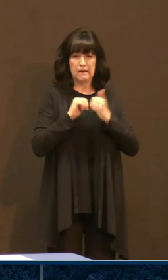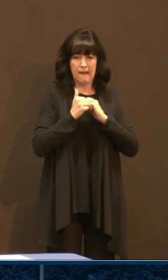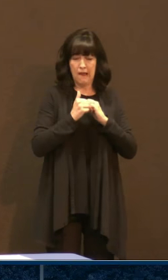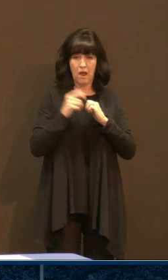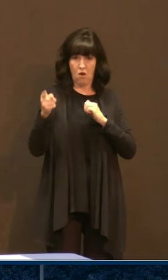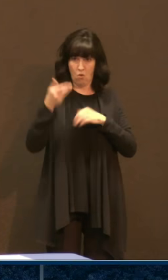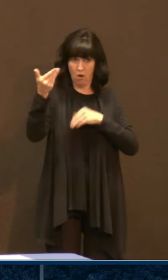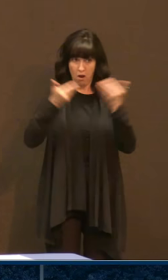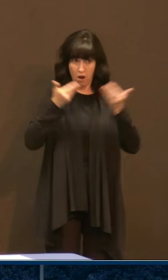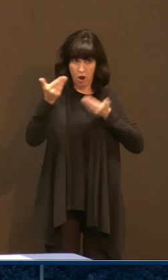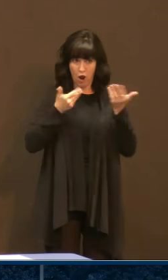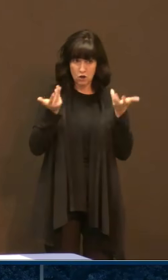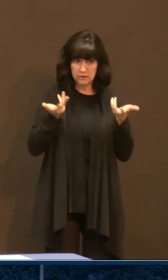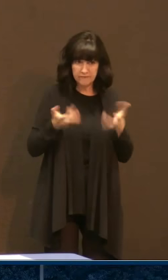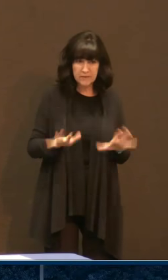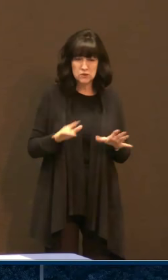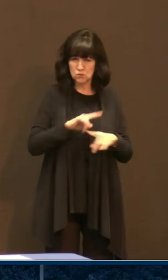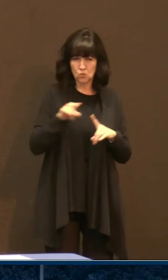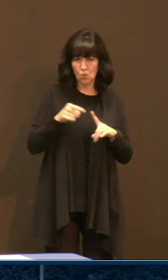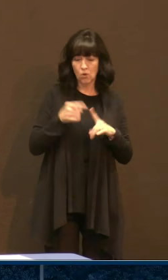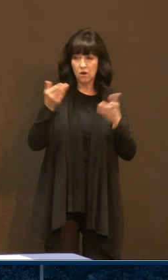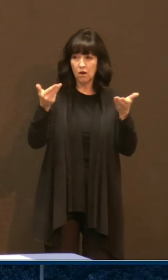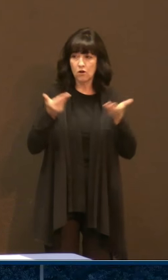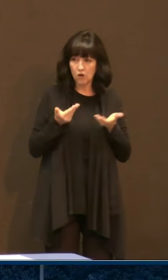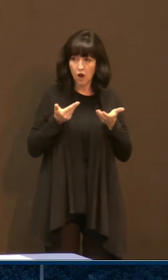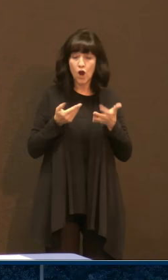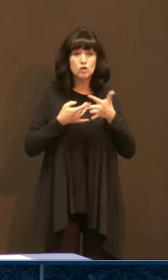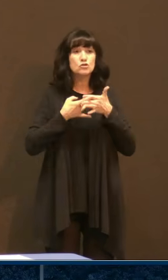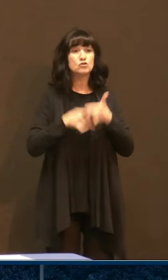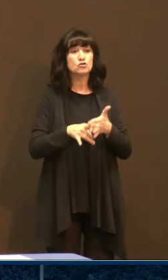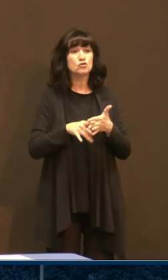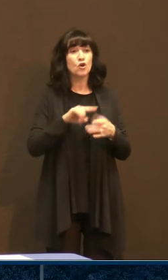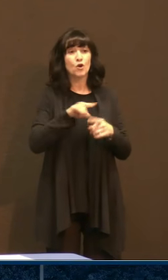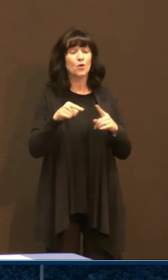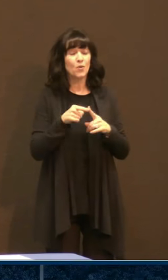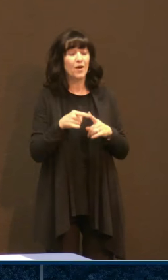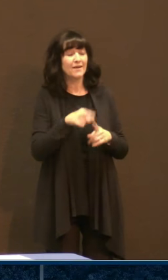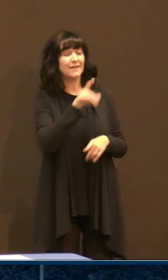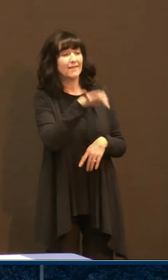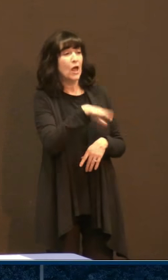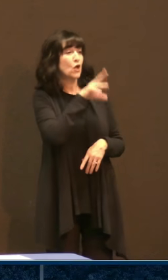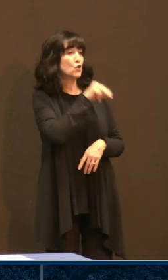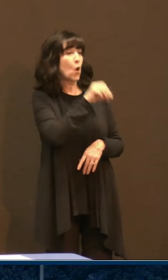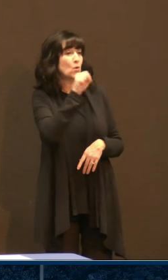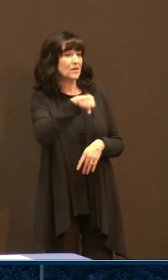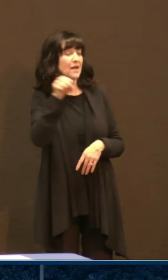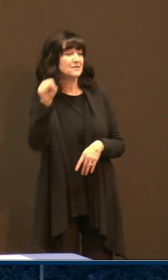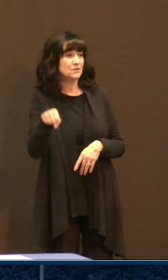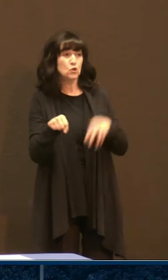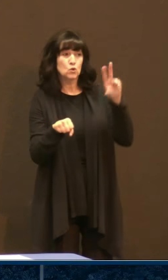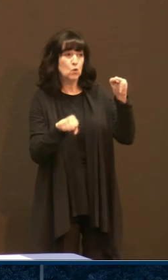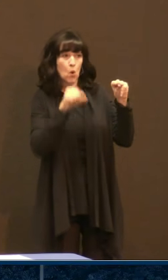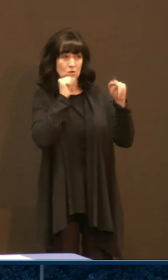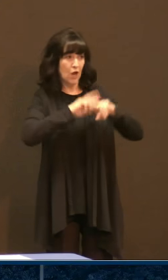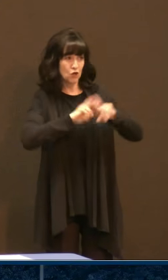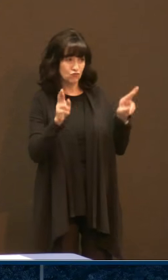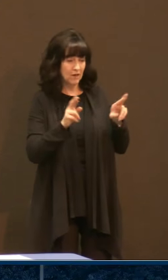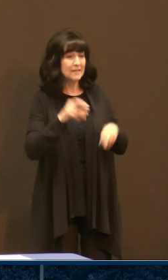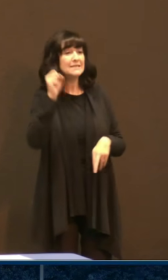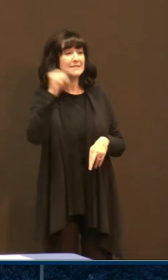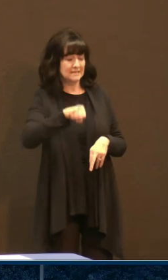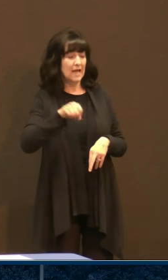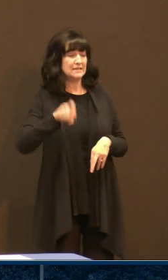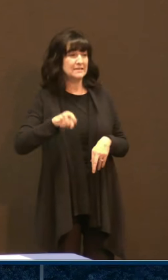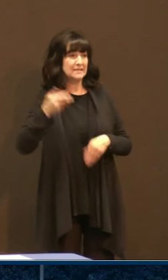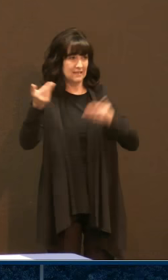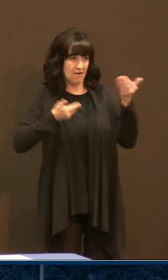by when? Yeah, so the answer is no, yes, and yes. No, we're not ready. Yes, we need to hire more.